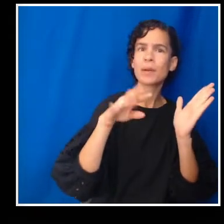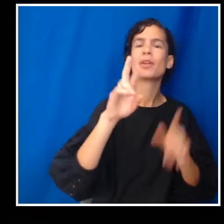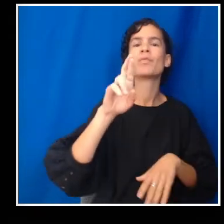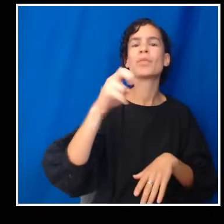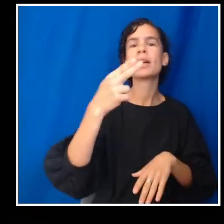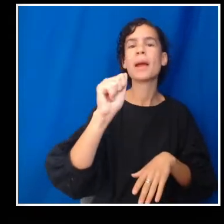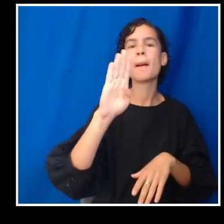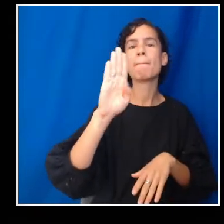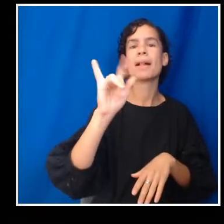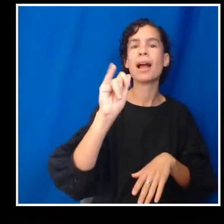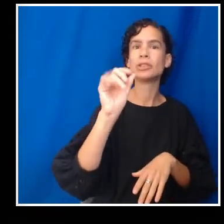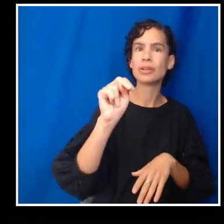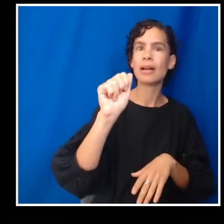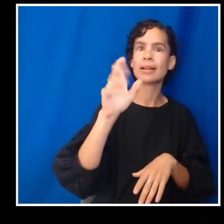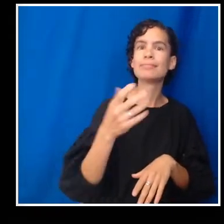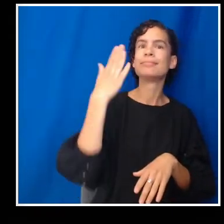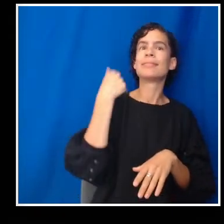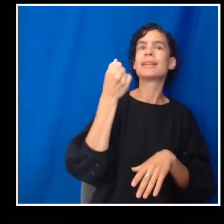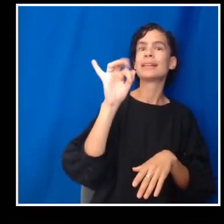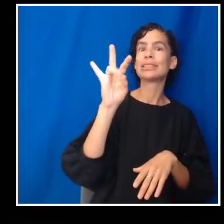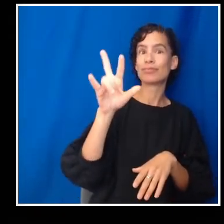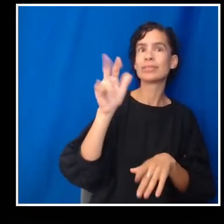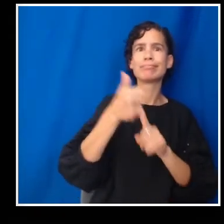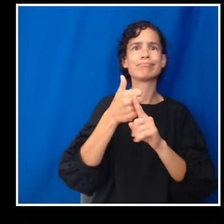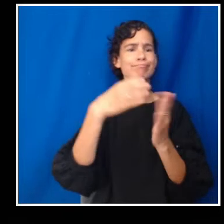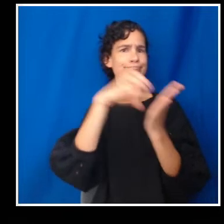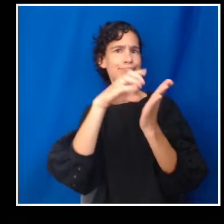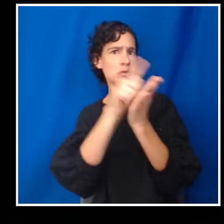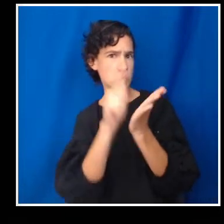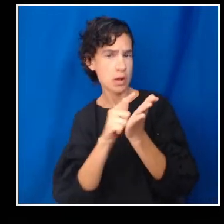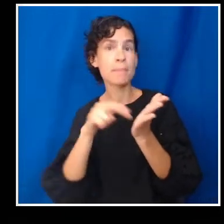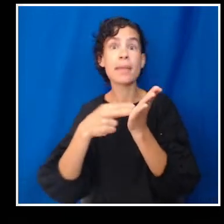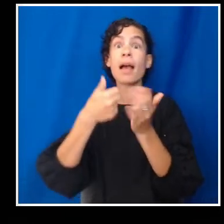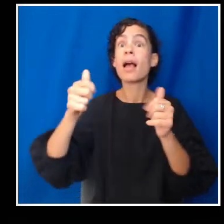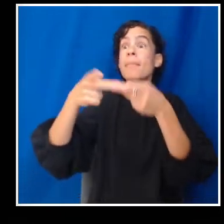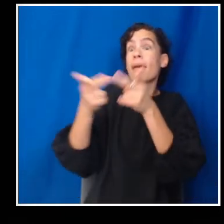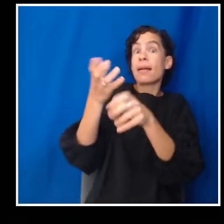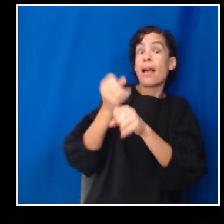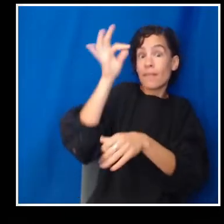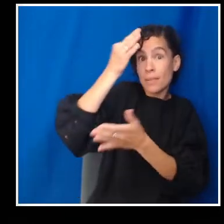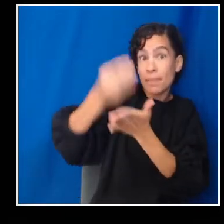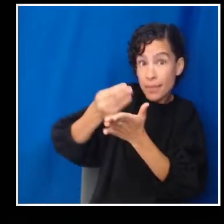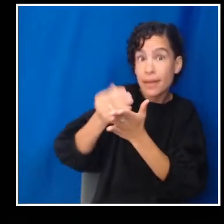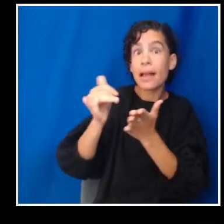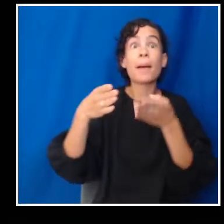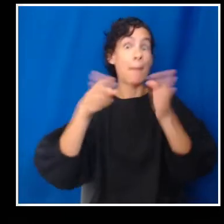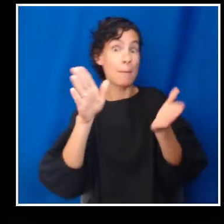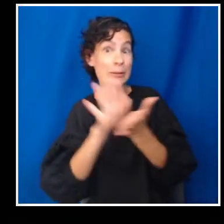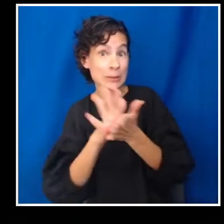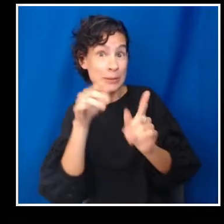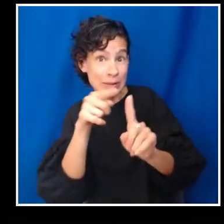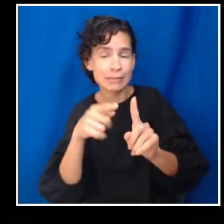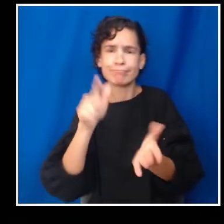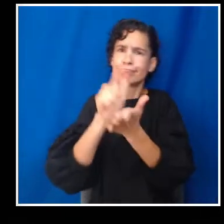of the Rehabilitation Act of 1973, which prevents any entity that receives federal funding, like public schools, from